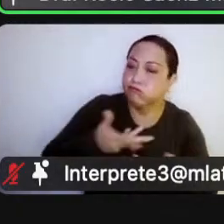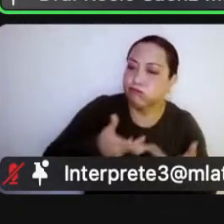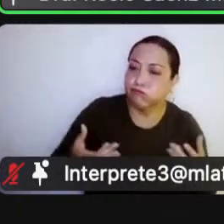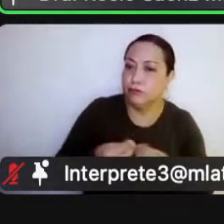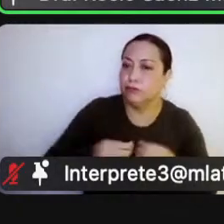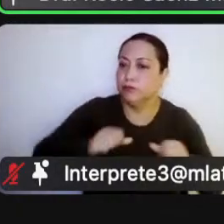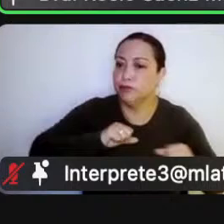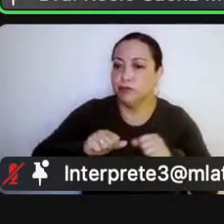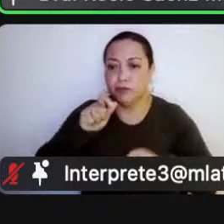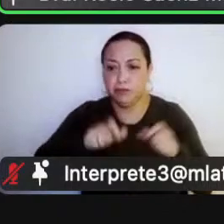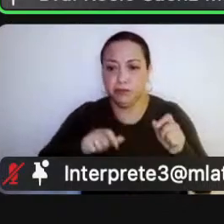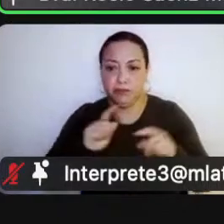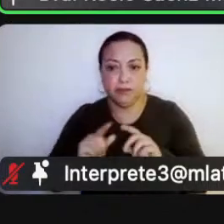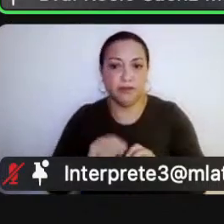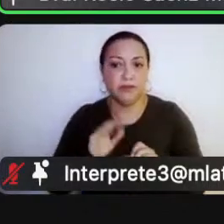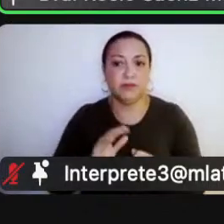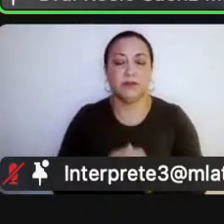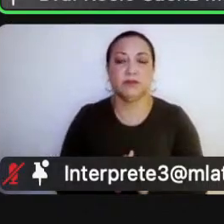way,